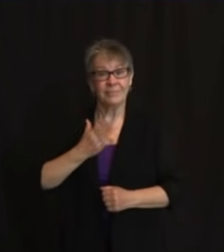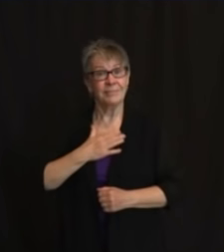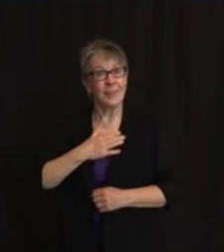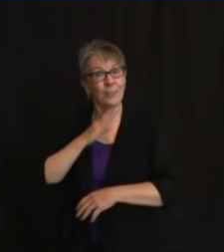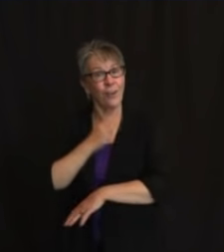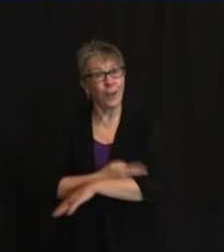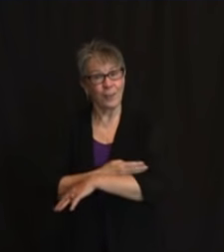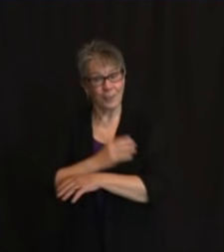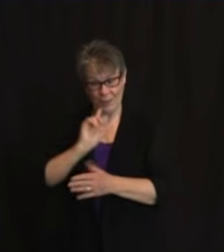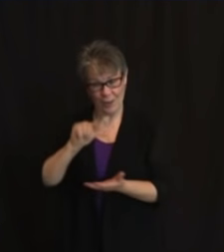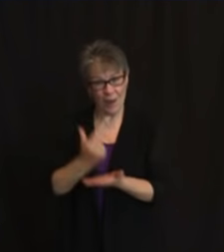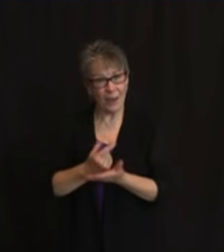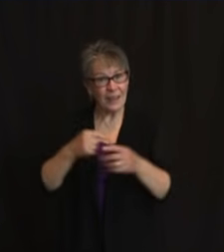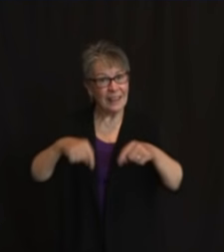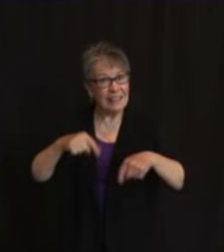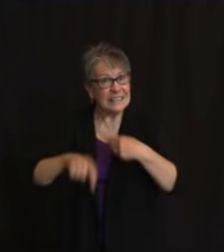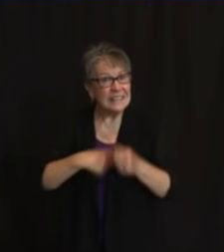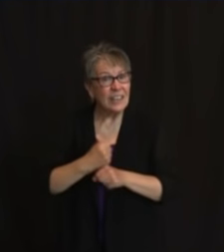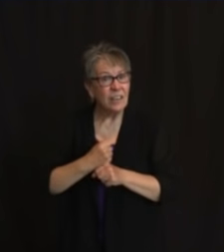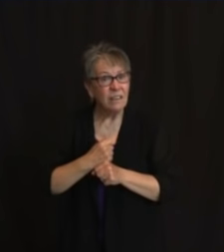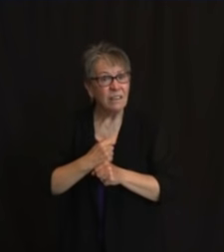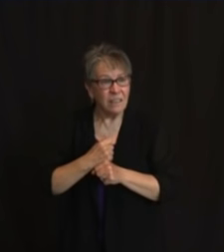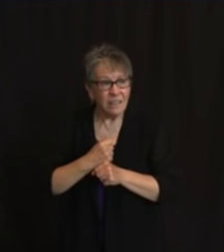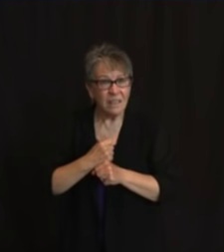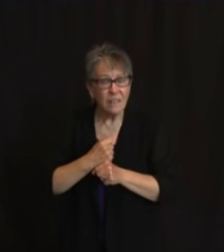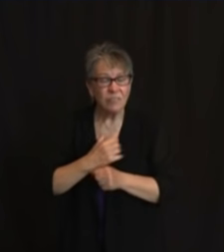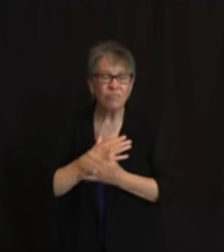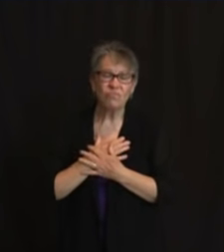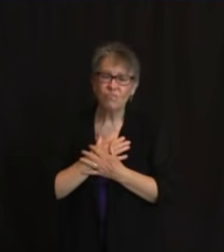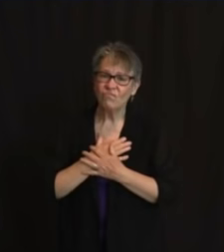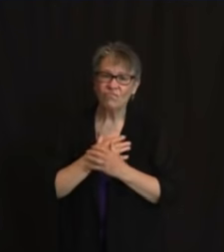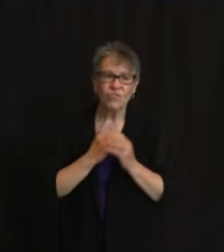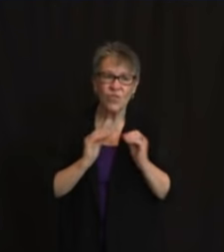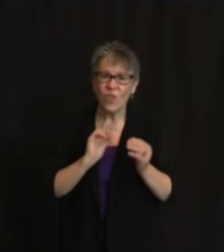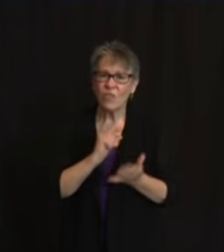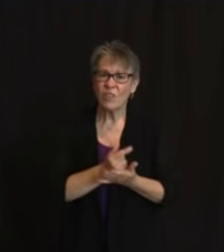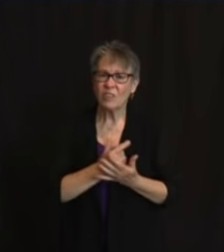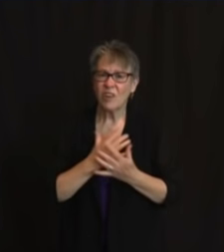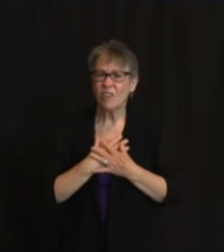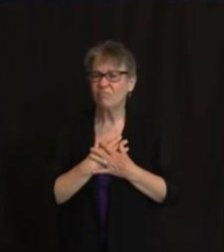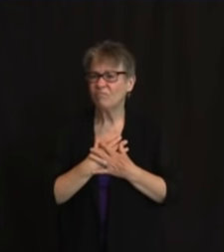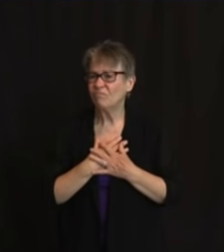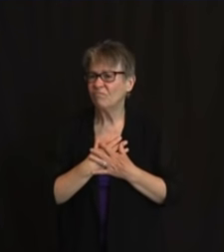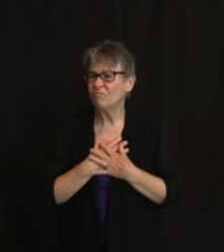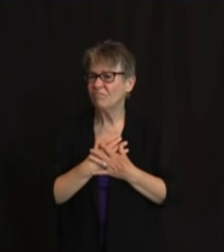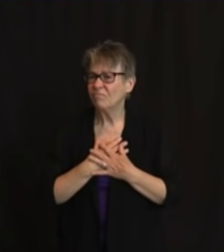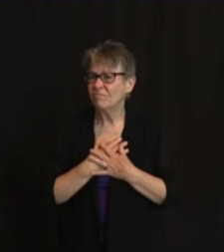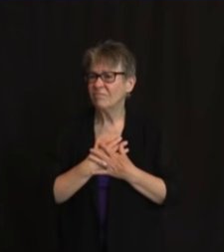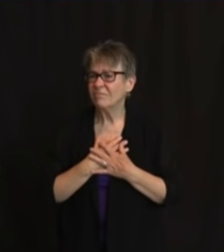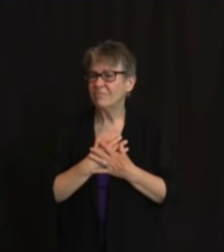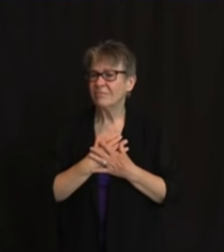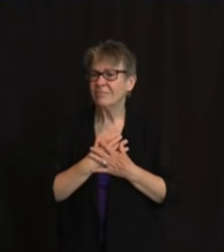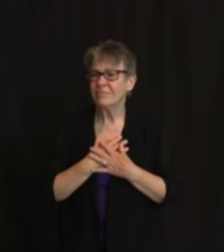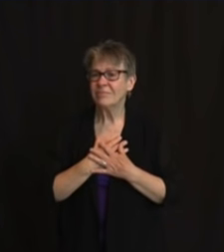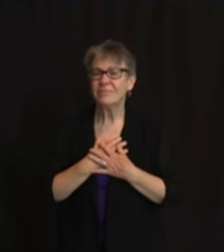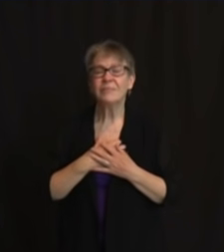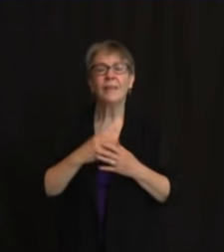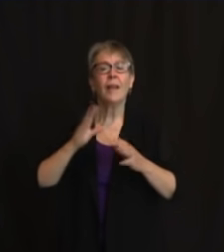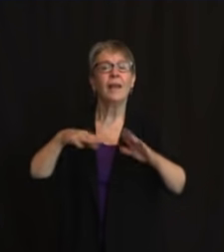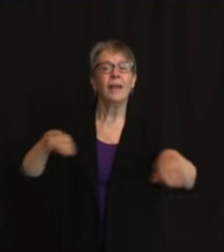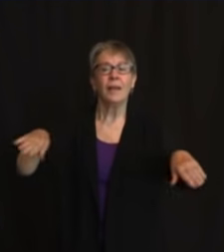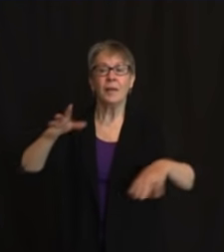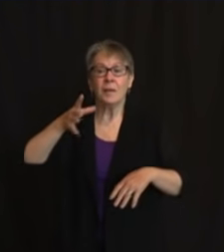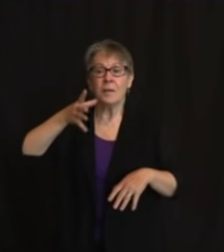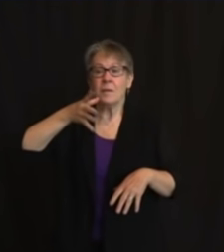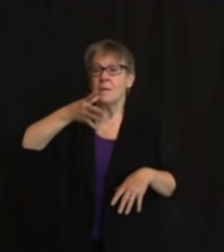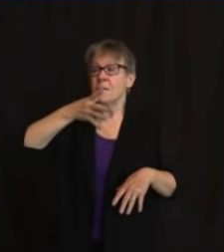graduating seniors, please know that I stand with you and commit to finding ways to honor our graduates and celebrate the incredible resilience